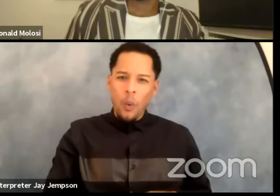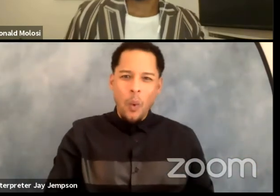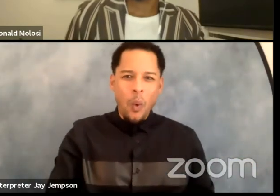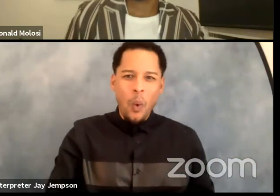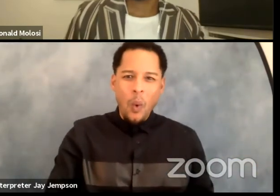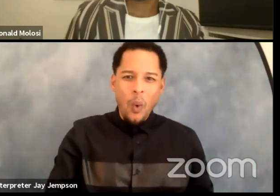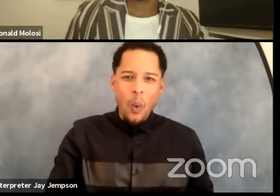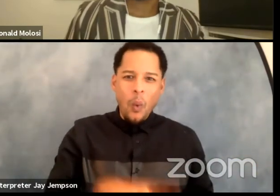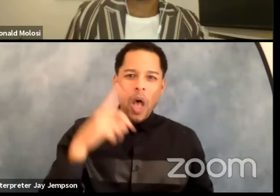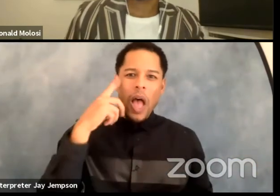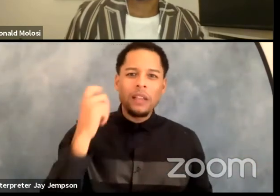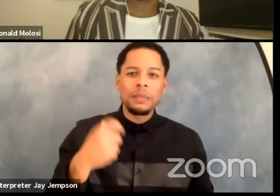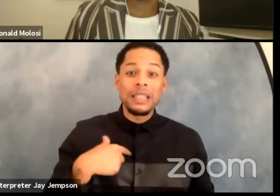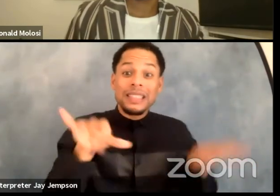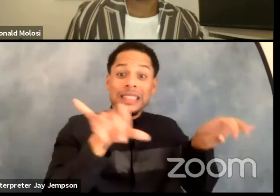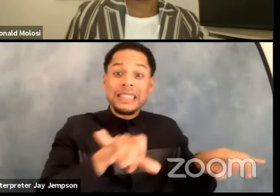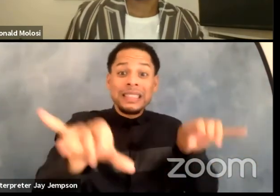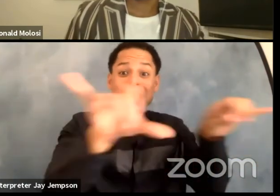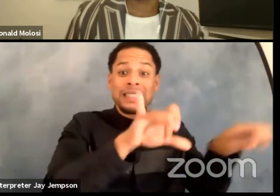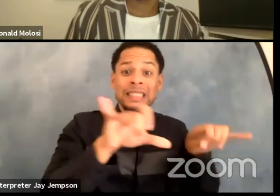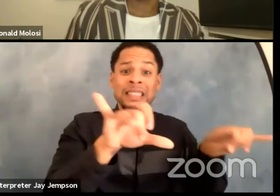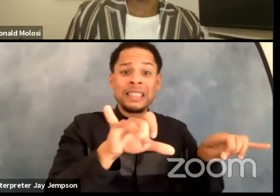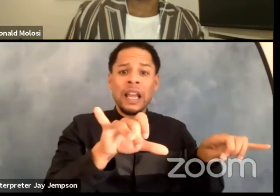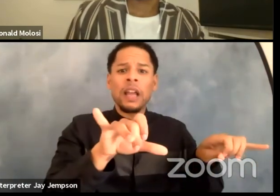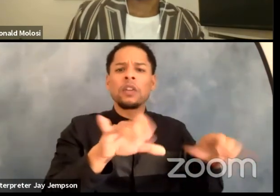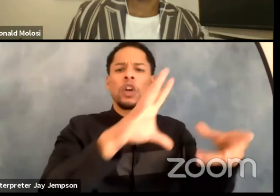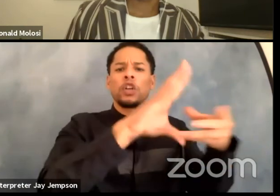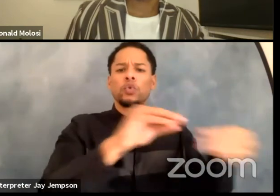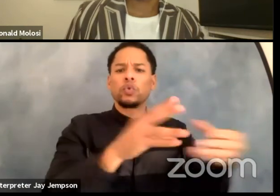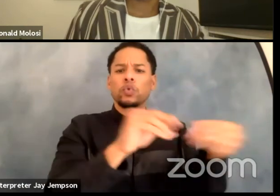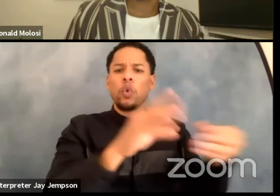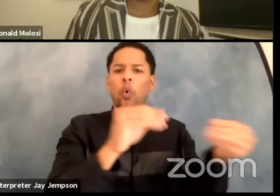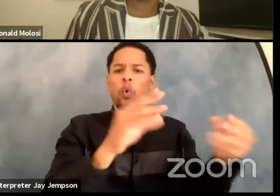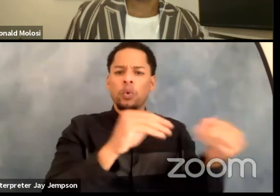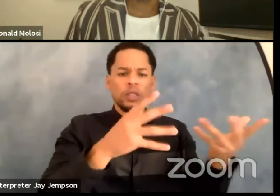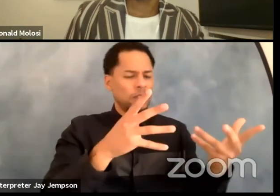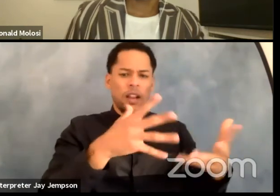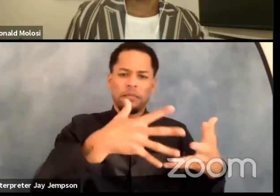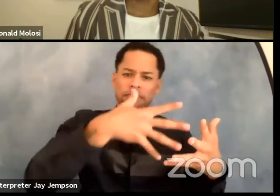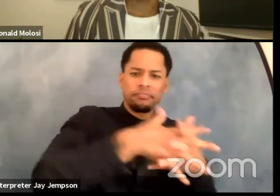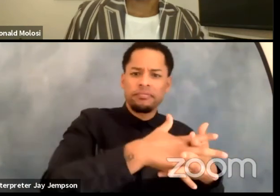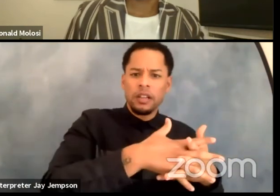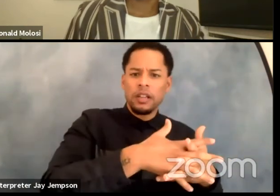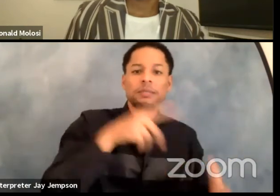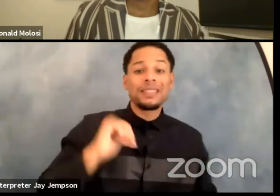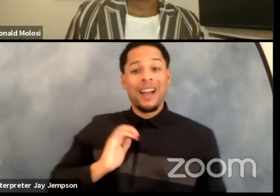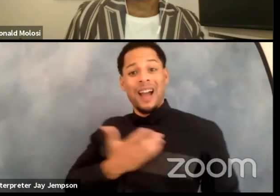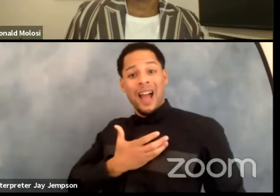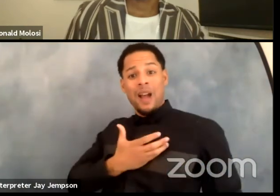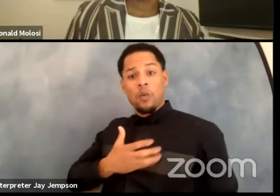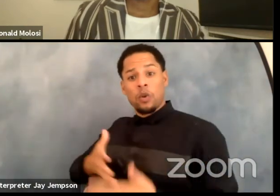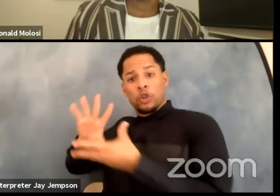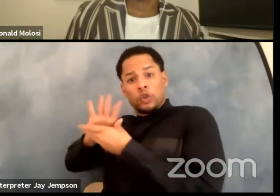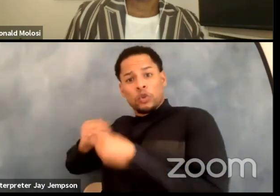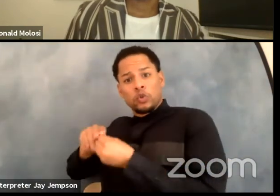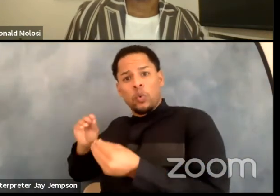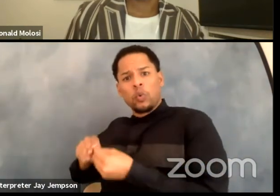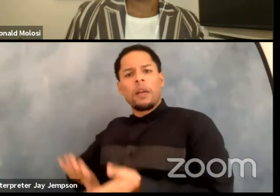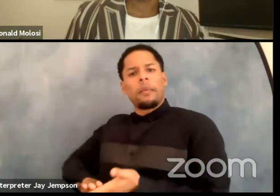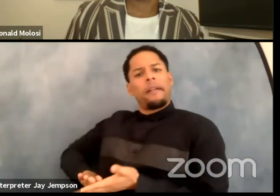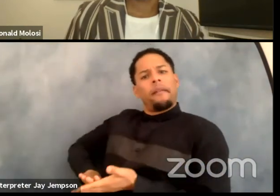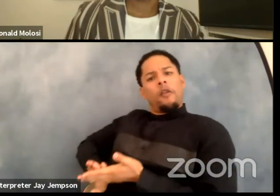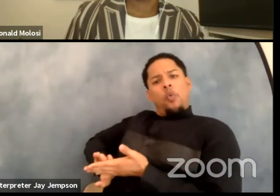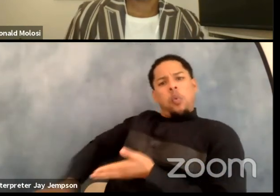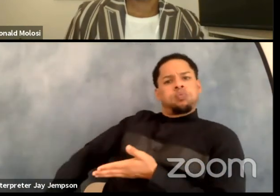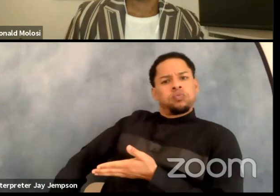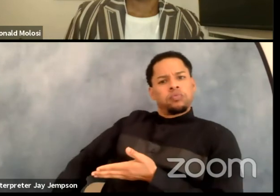that we haven't been telling those stories. We can't find them. So in order to find them, you have to drop everything and